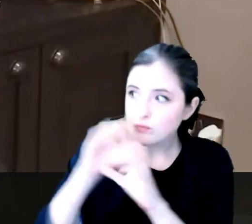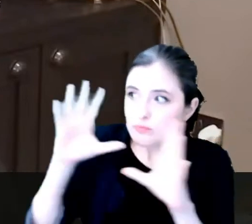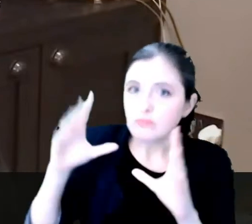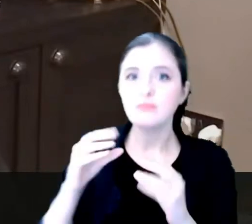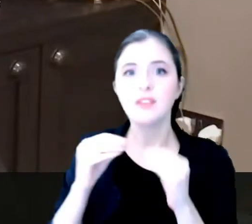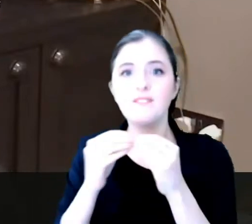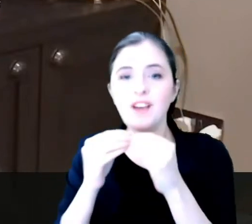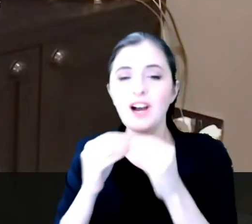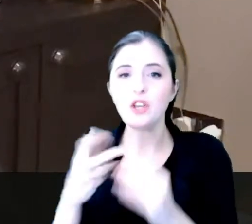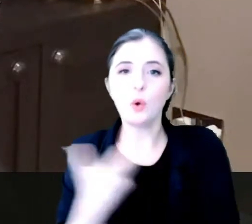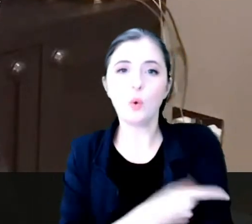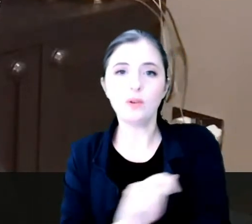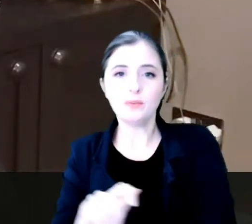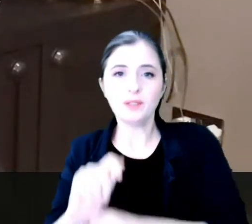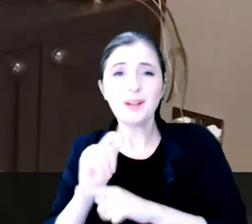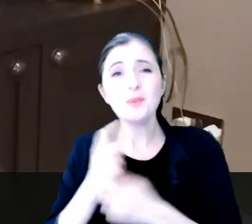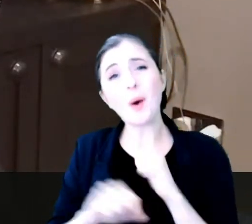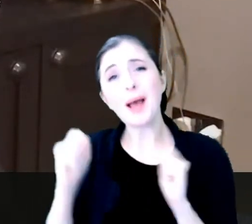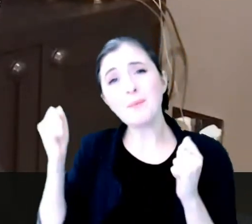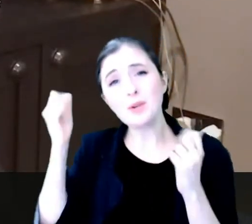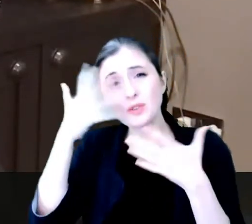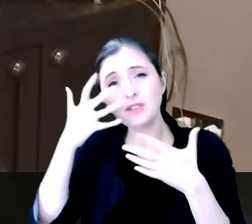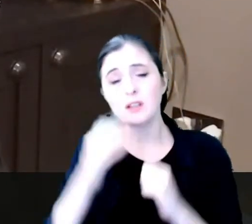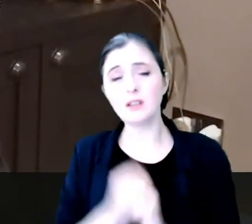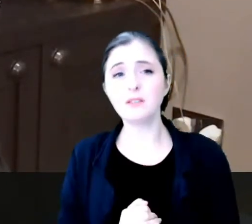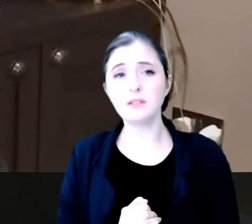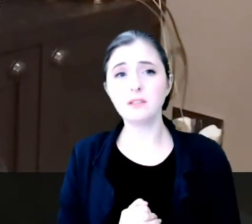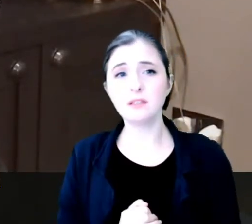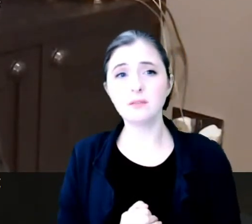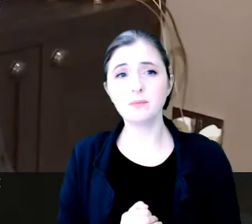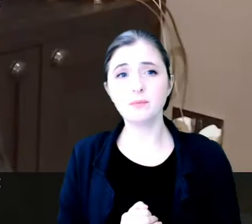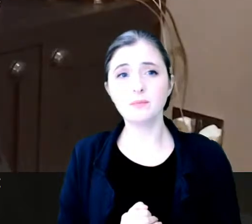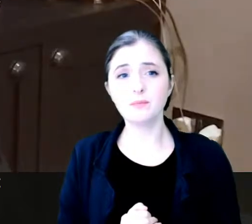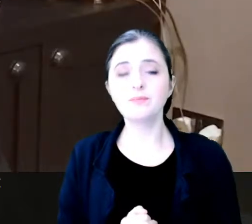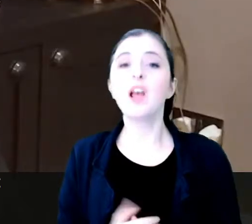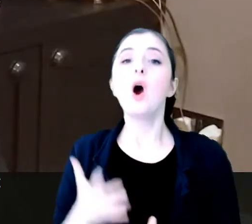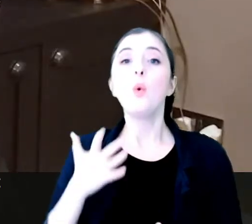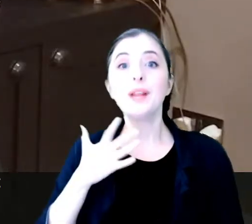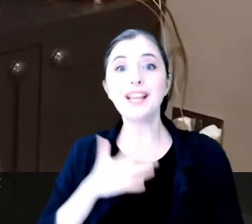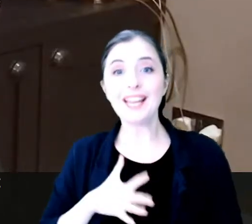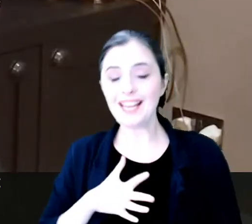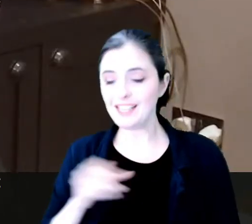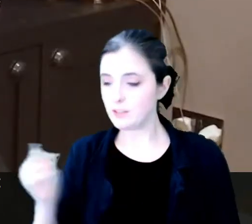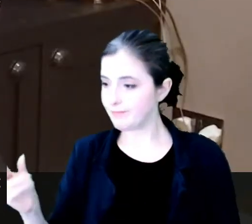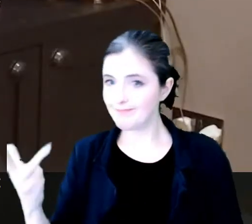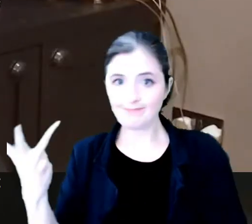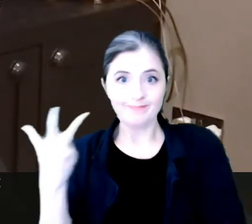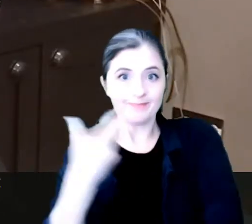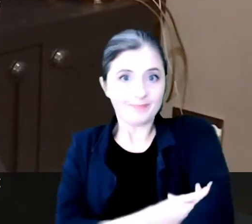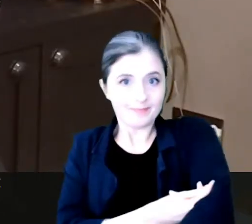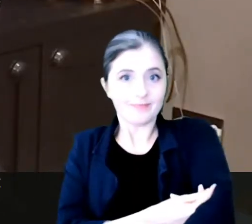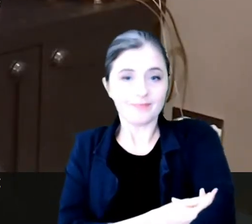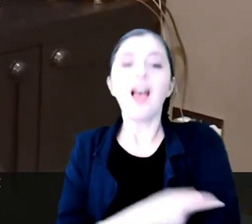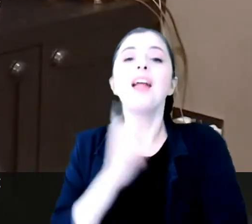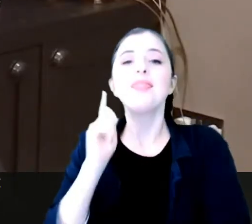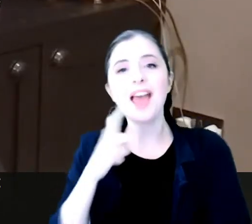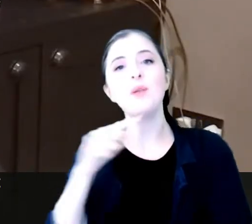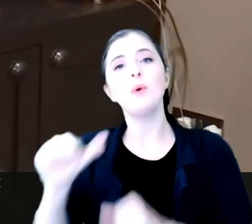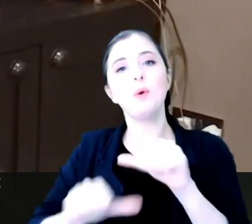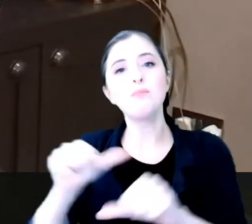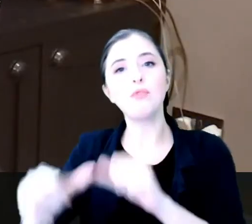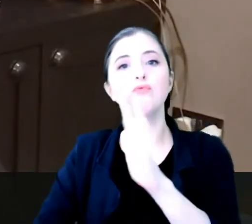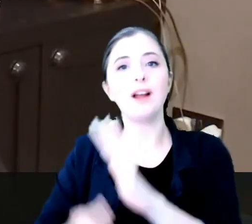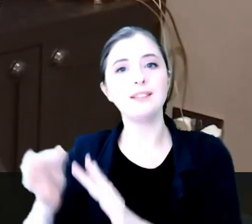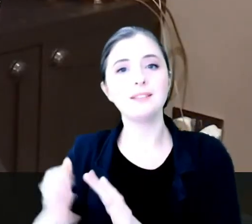London, but you're absolutely right. Until we get the vaccines into people's arms, we won't be making progress on that, and that needs to be addressed